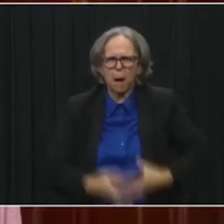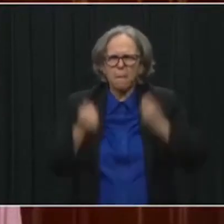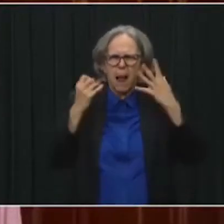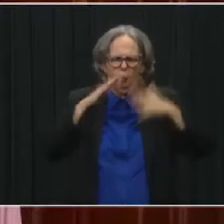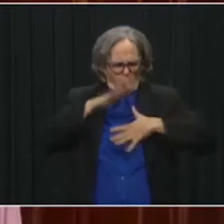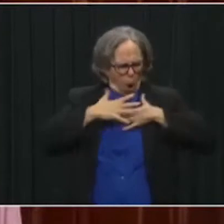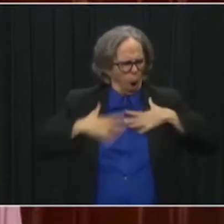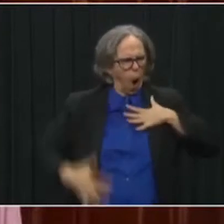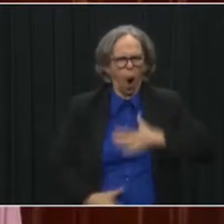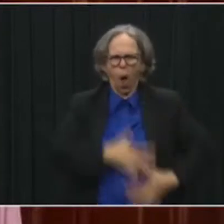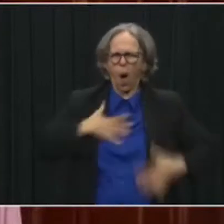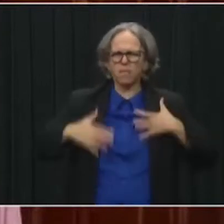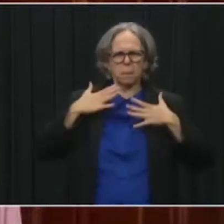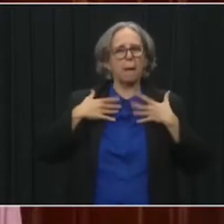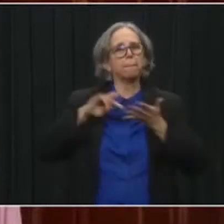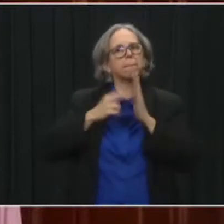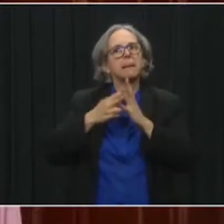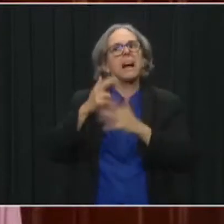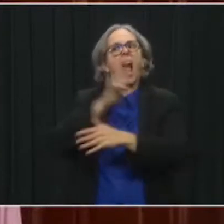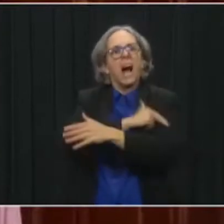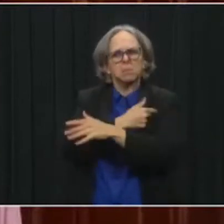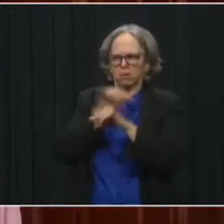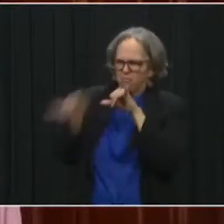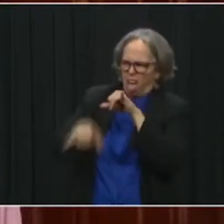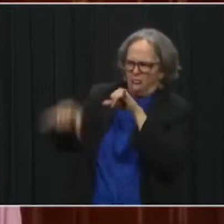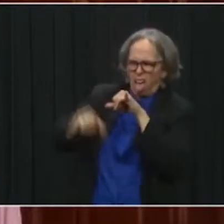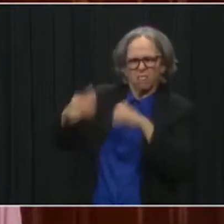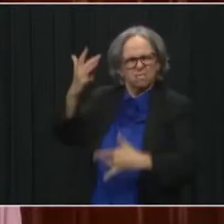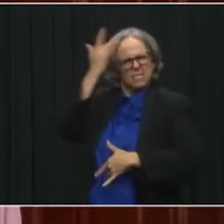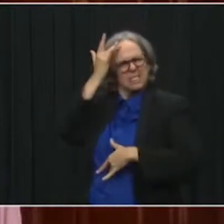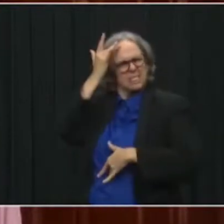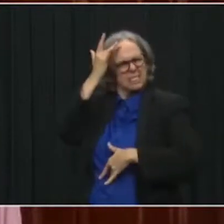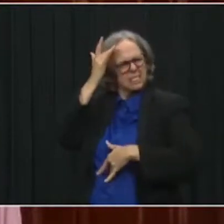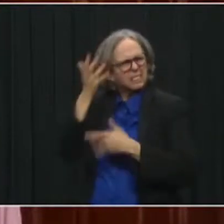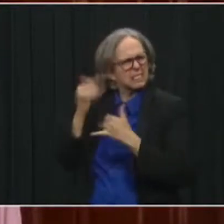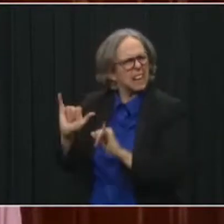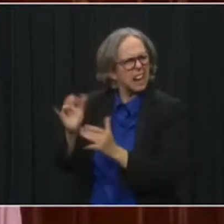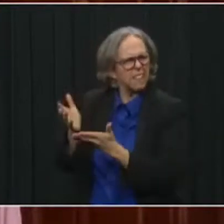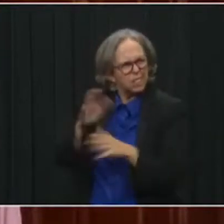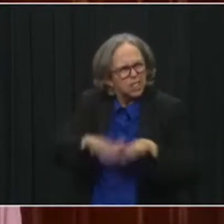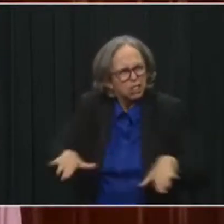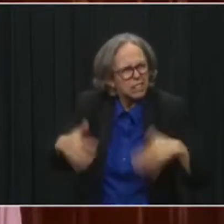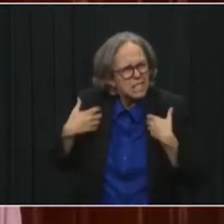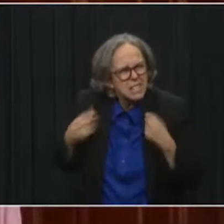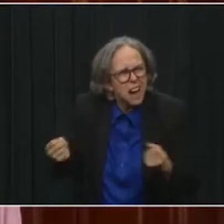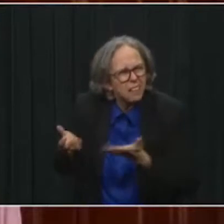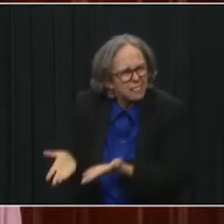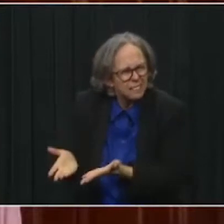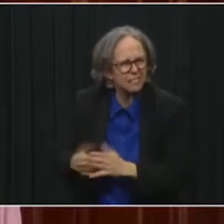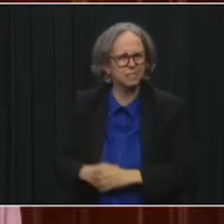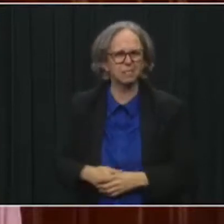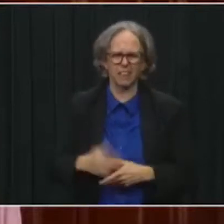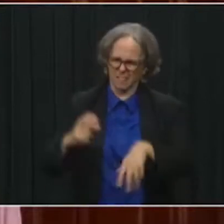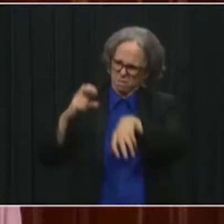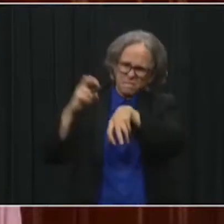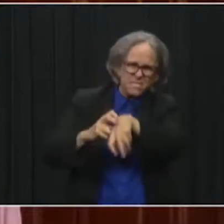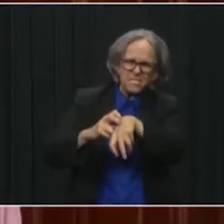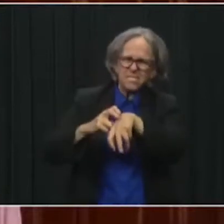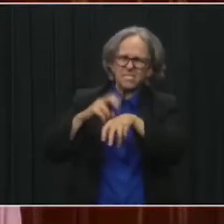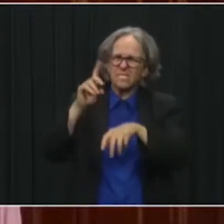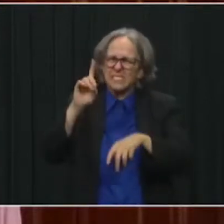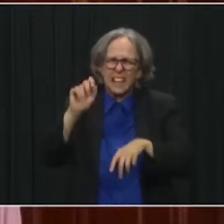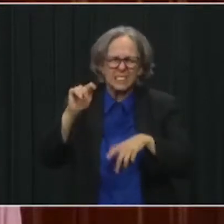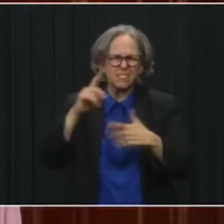It is a virus that has landed tens of thousands of Ohioans in the hospital